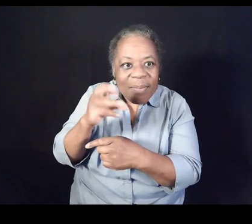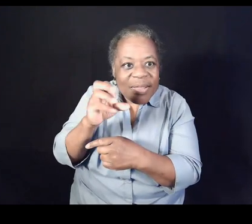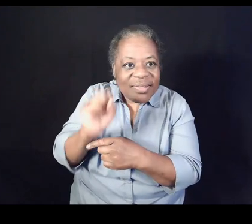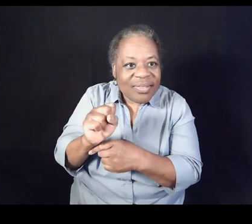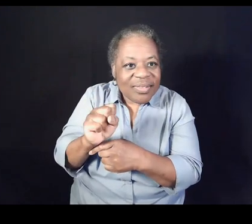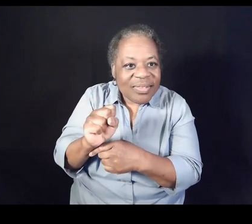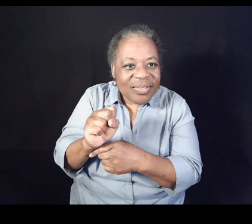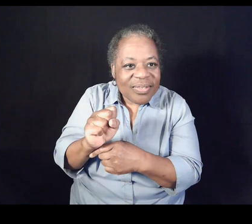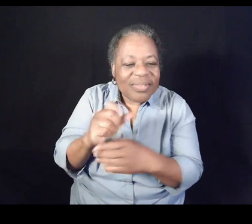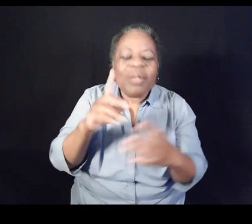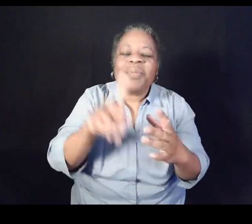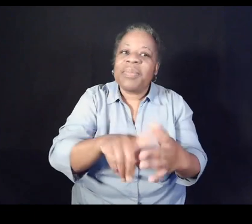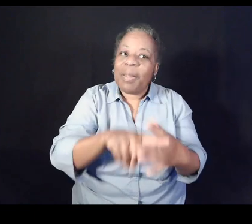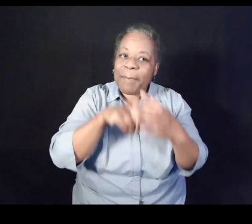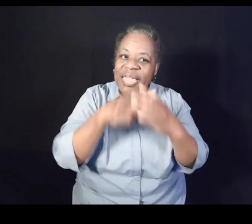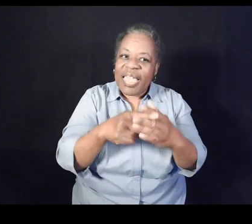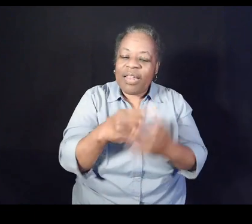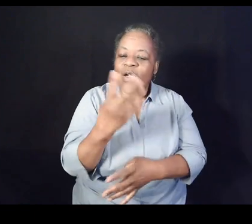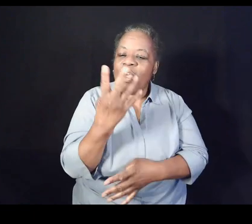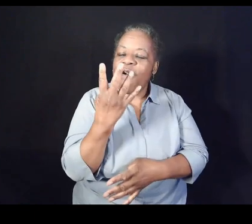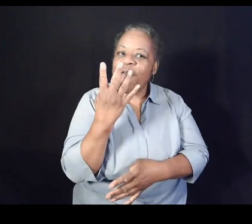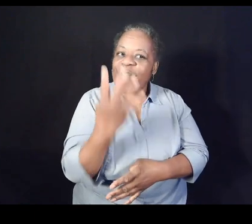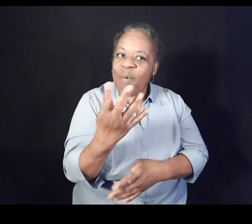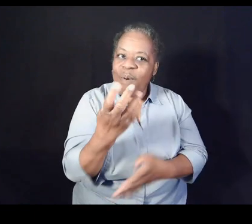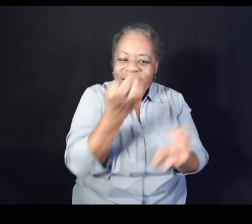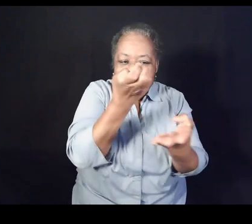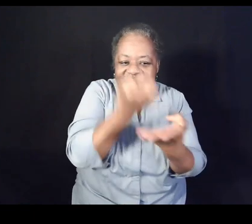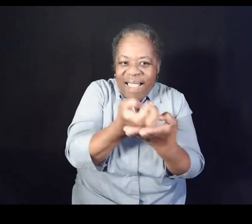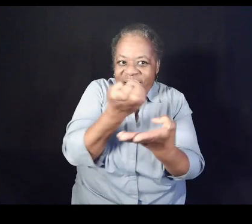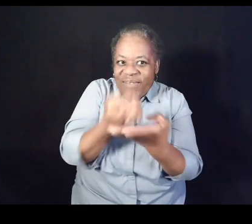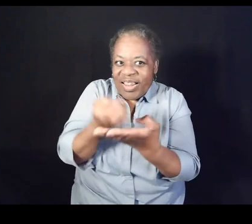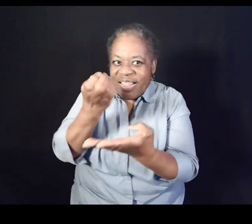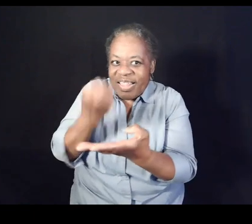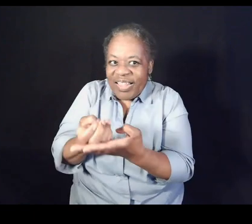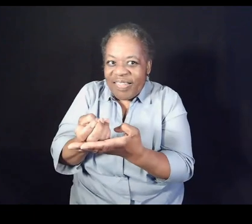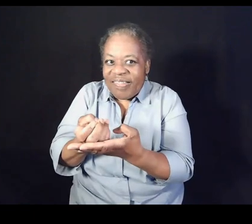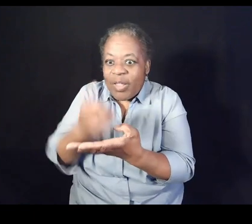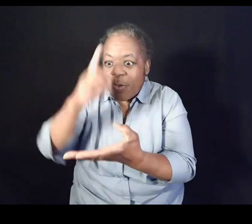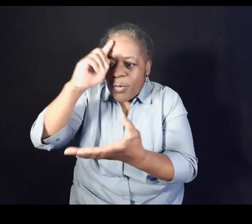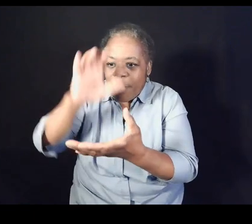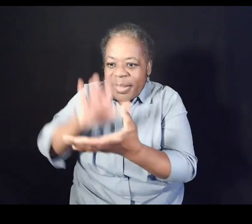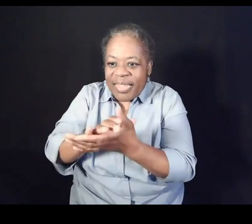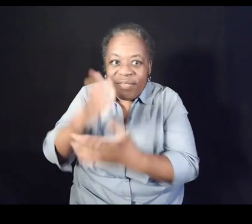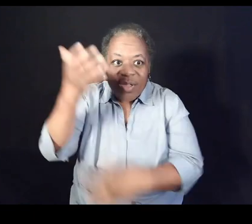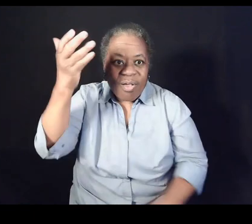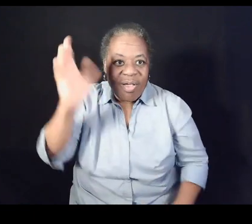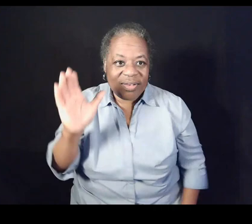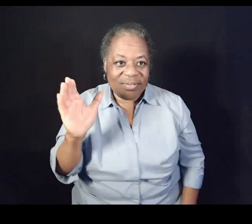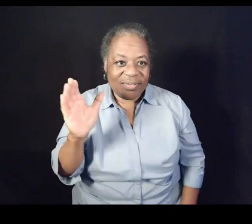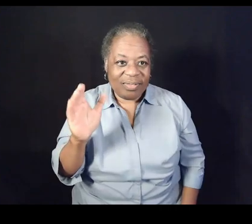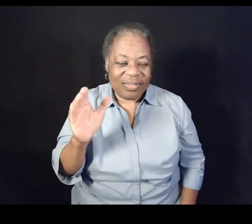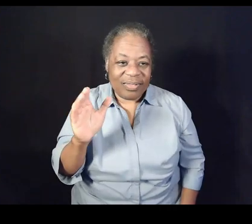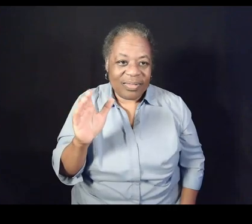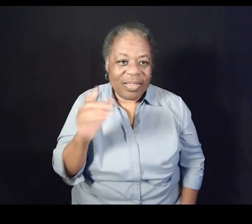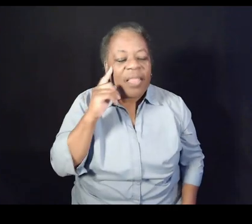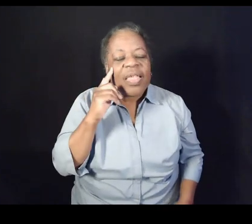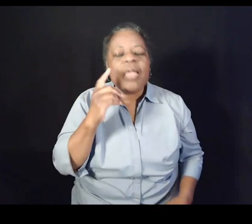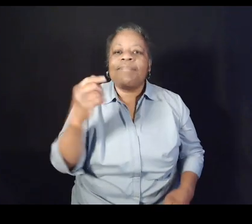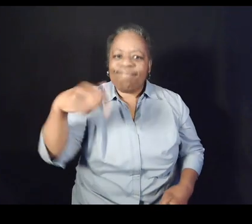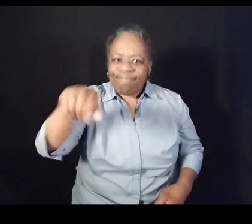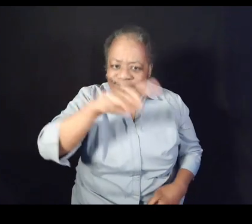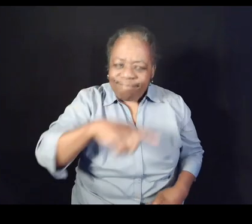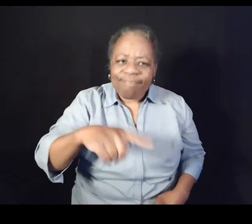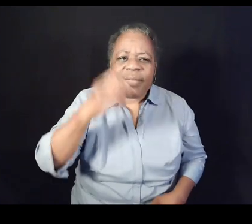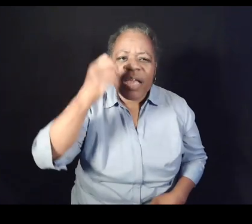So let's begin with four lines of evidence for believing in God. Now, I think we all understand that we